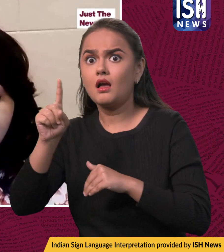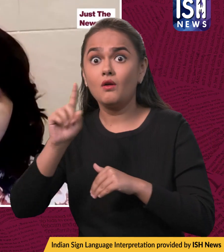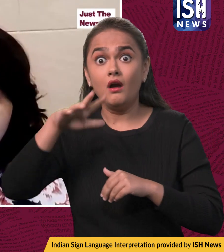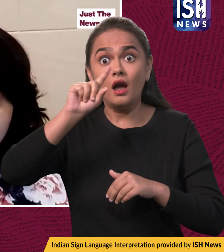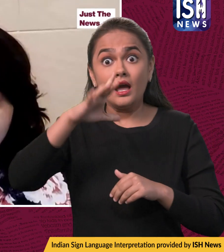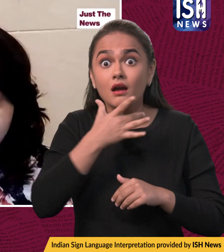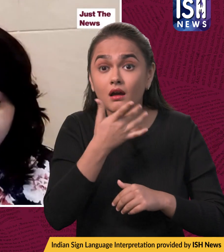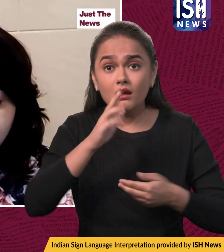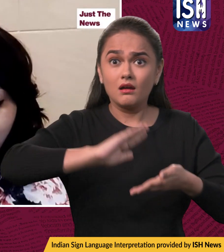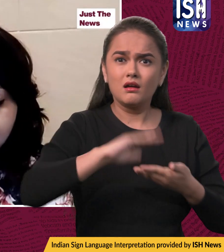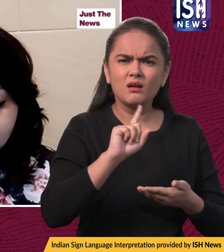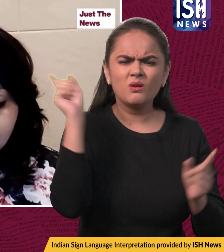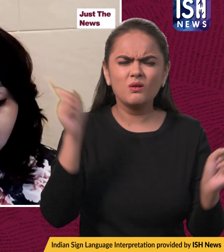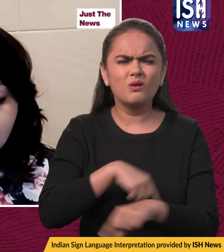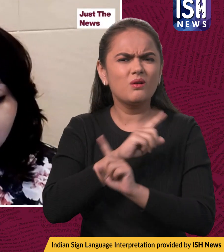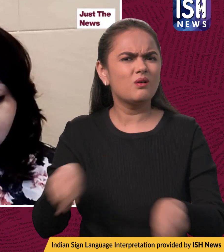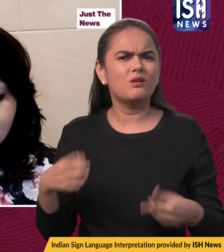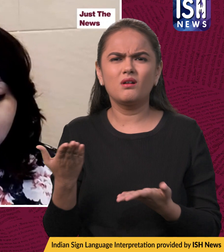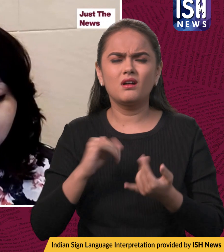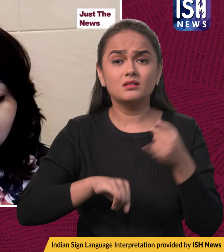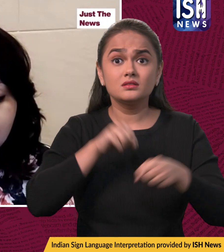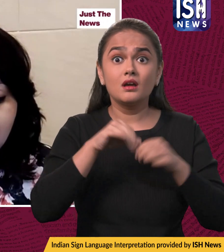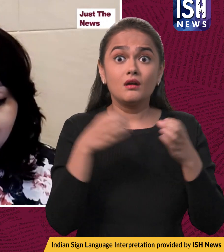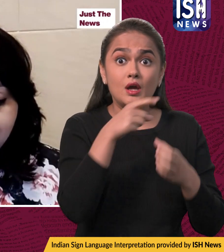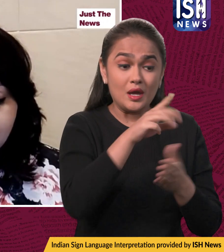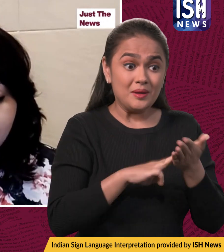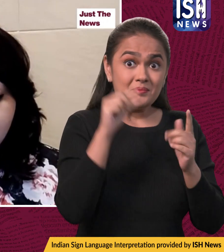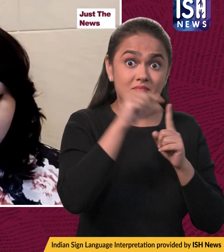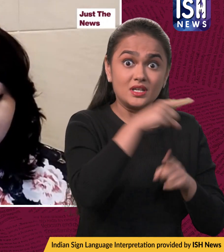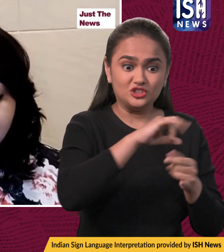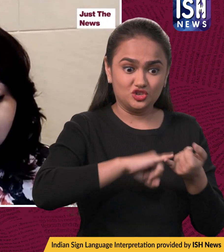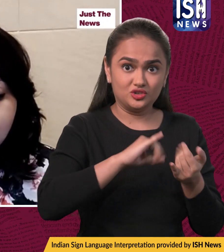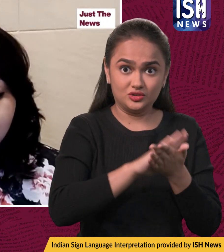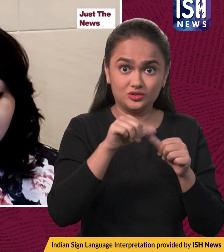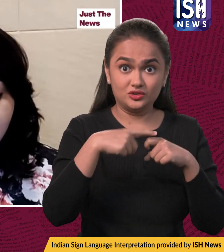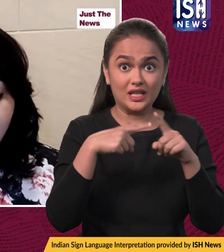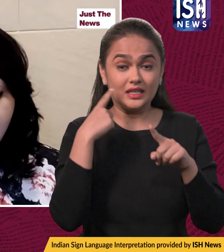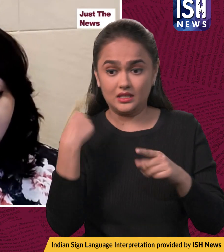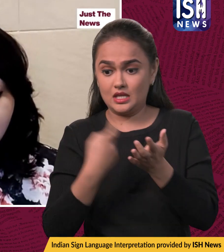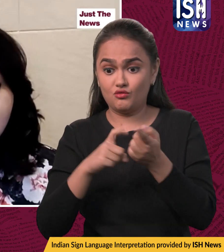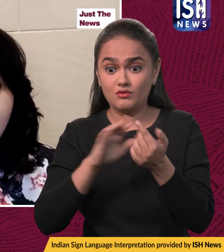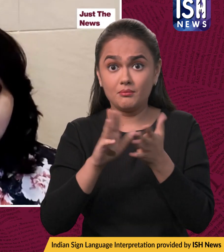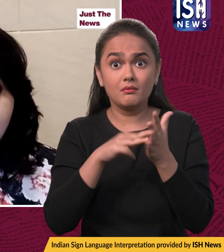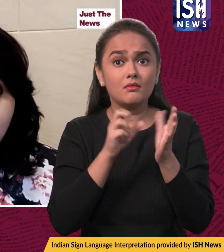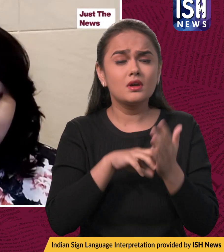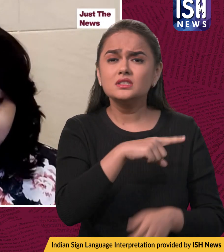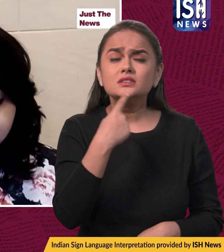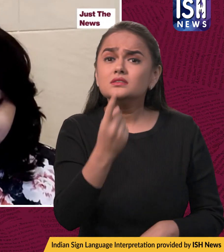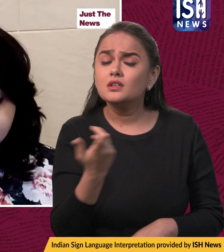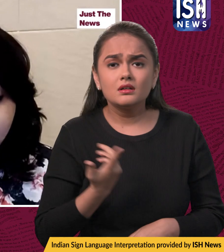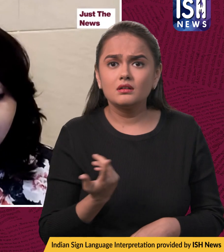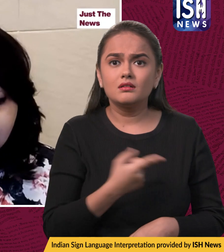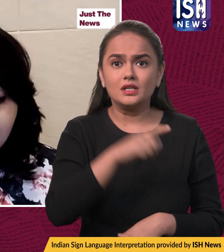Now, expressing a similar view on this, Samajwadi Party MP Shafiqur Rahman said, and I